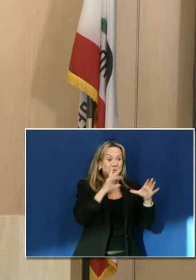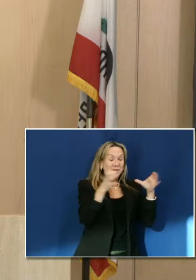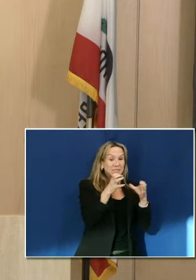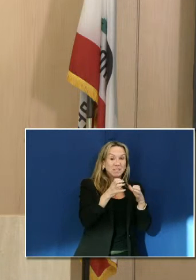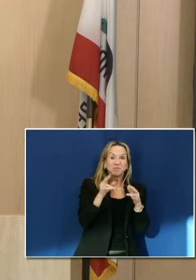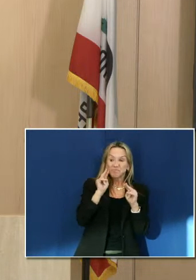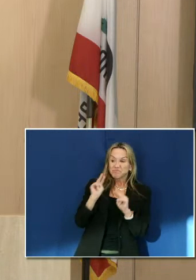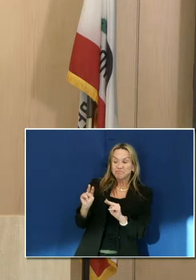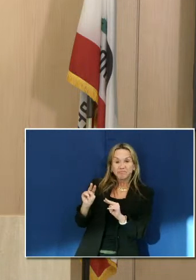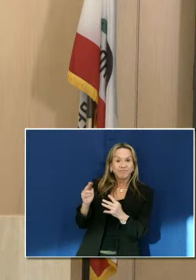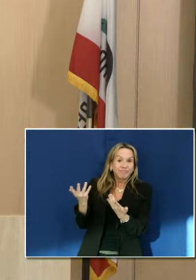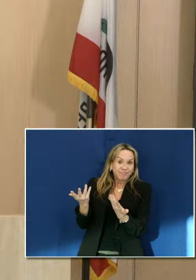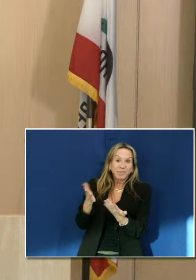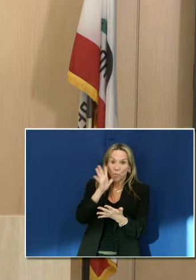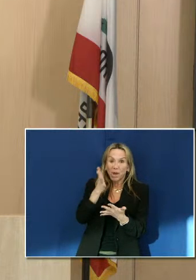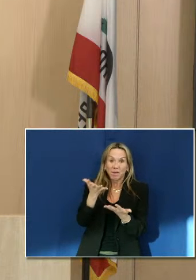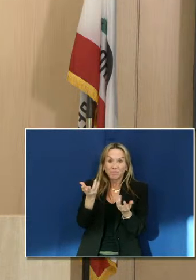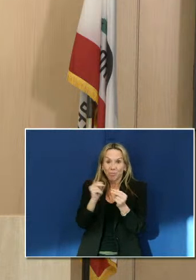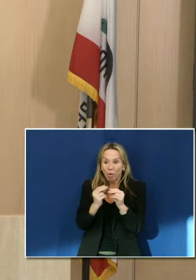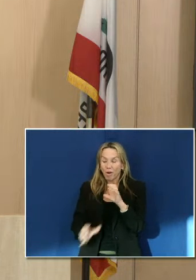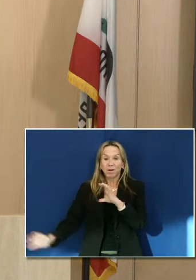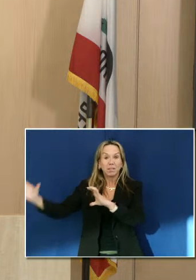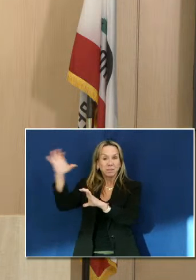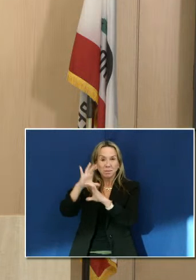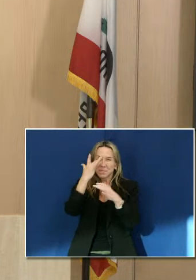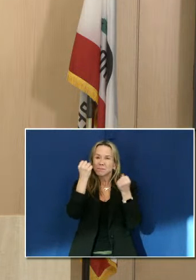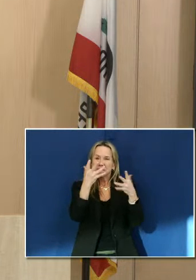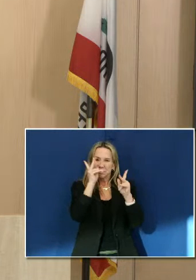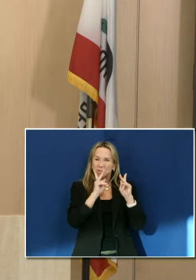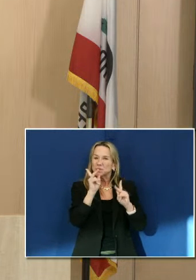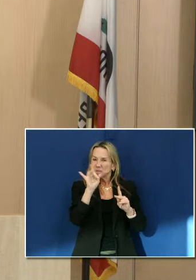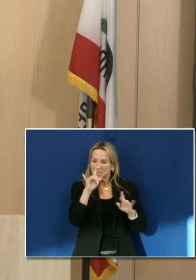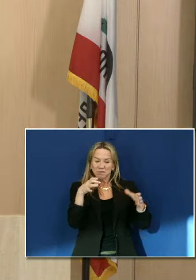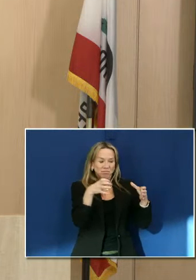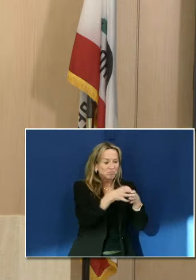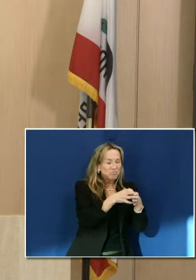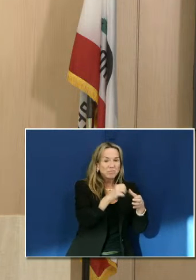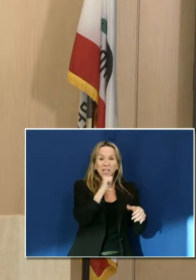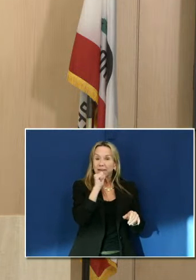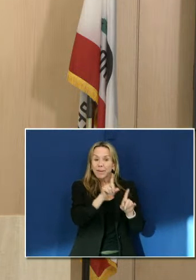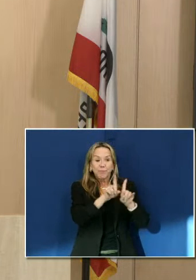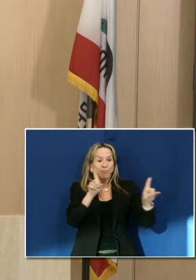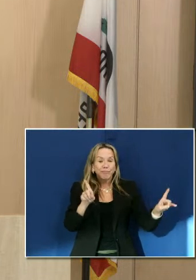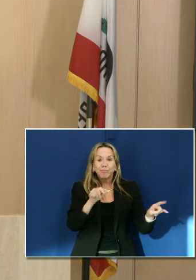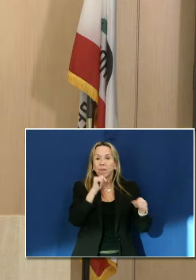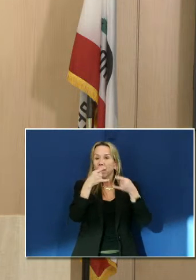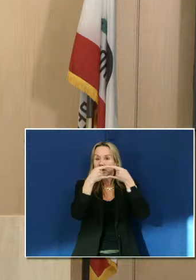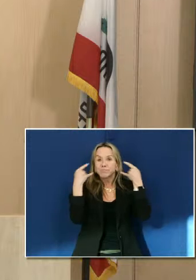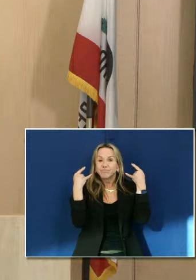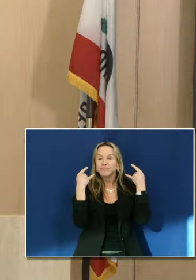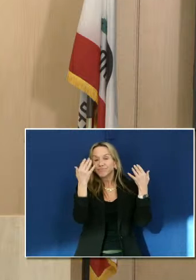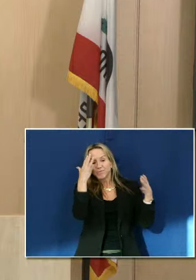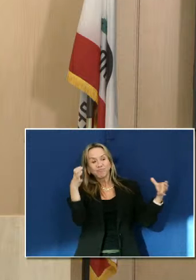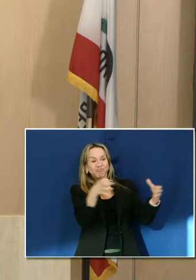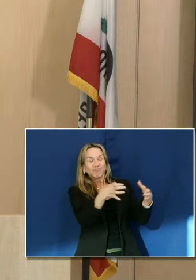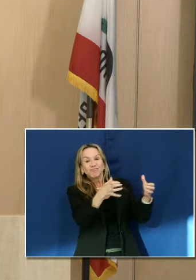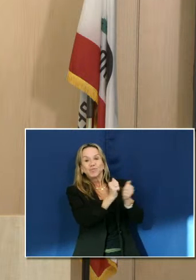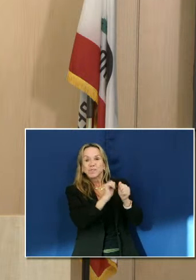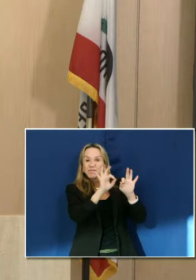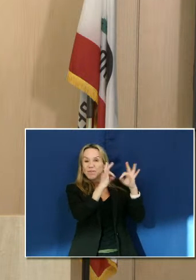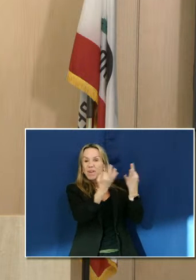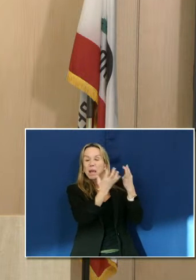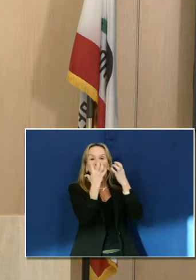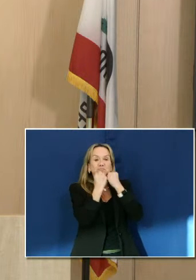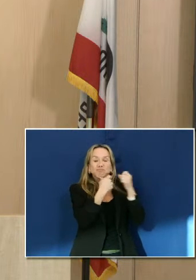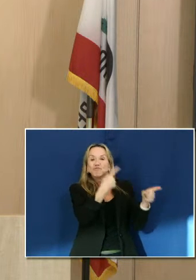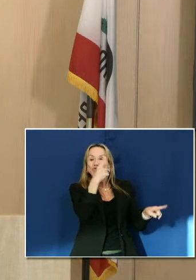activities, congregating, not wearing facial coverings, not maintaining social distancing, all of those things that we